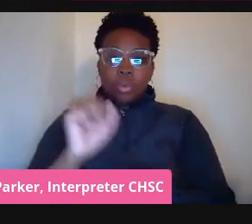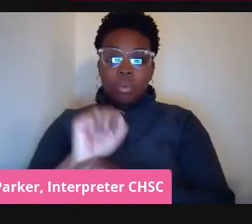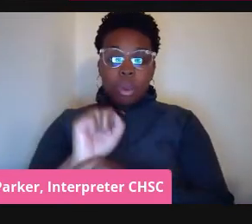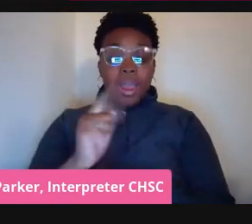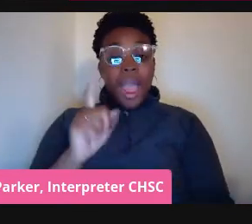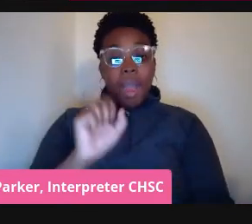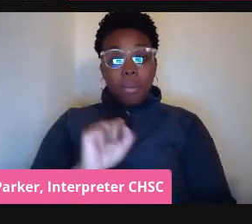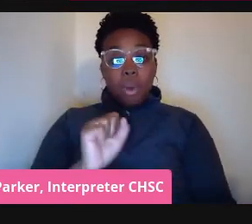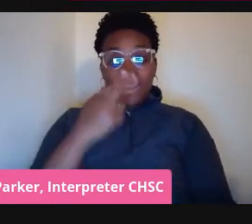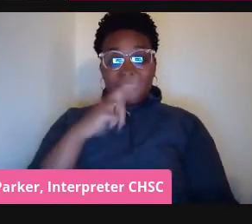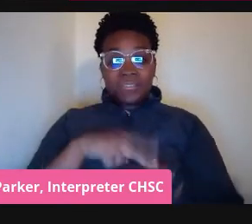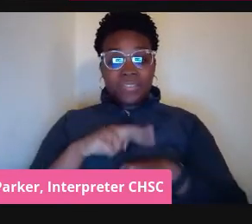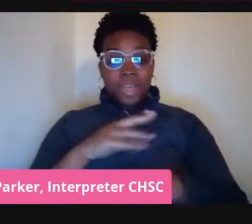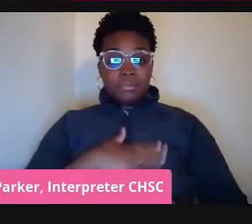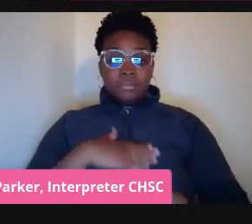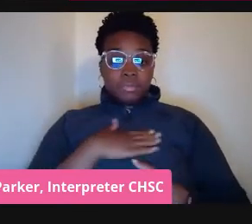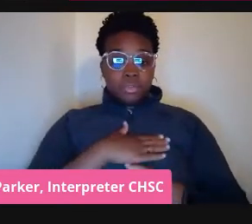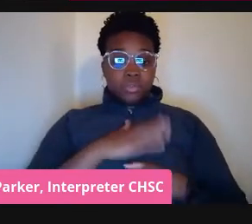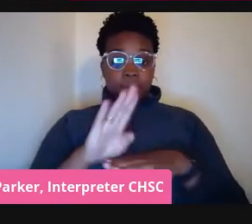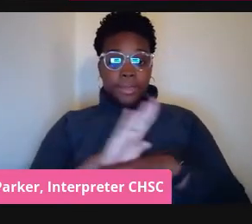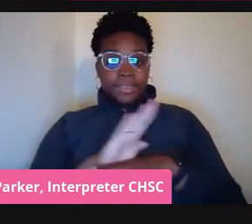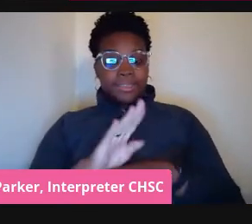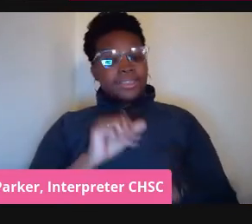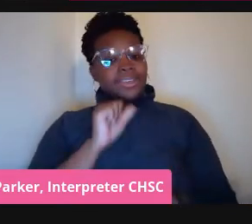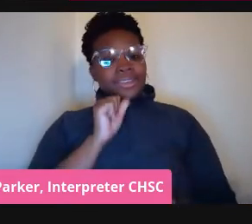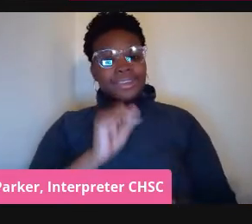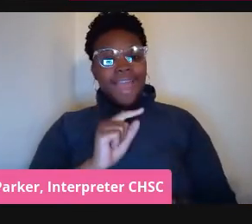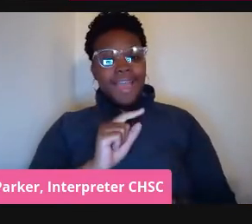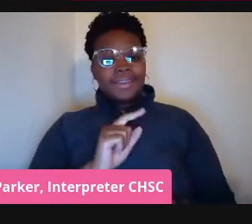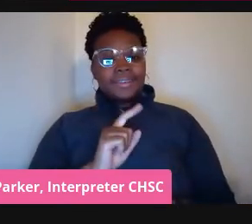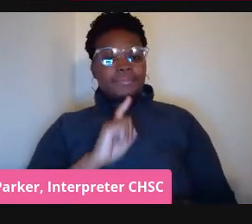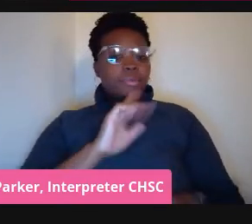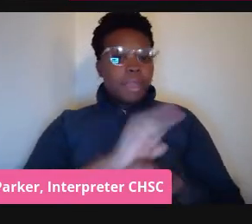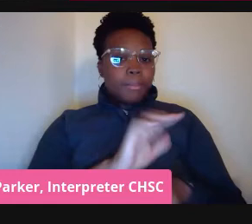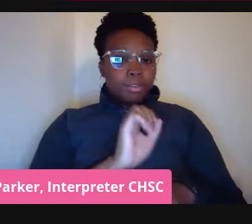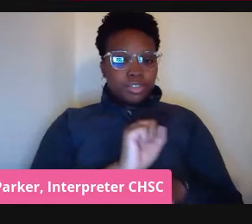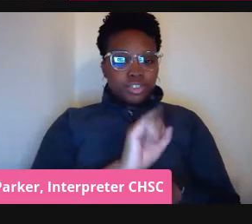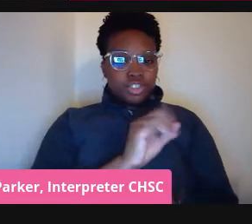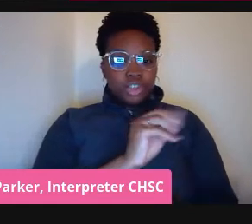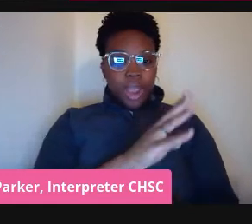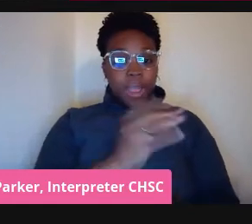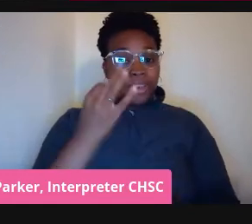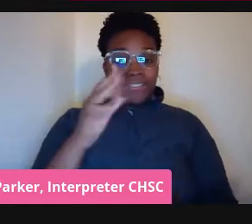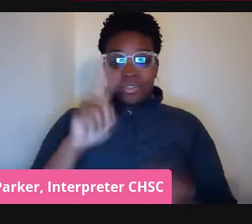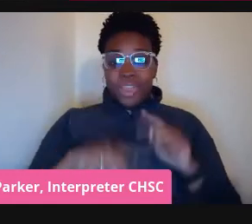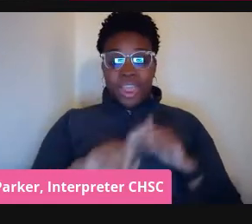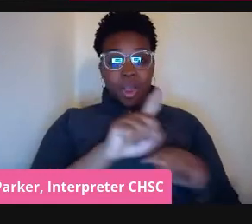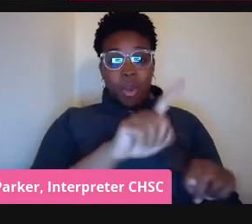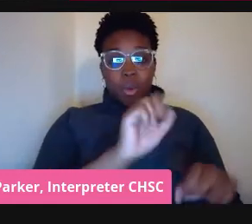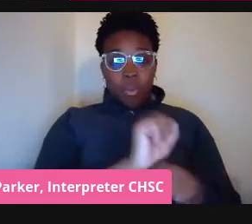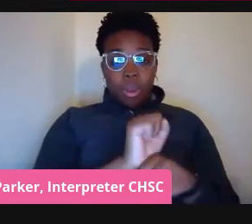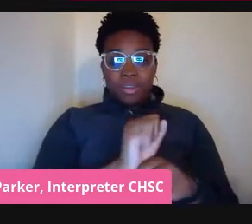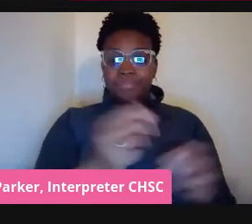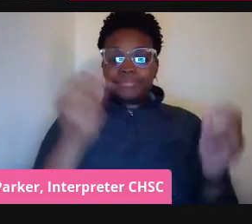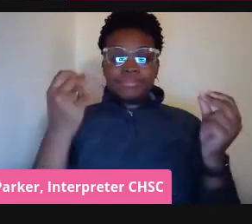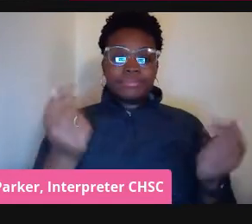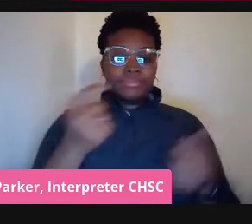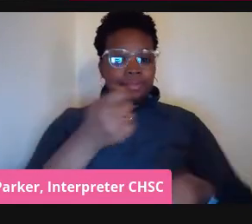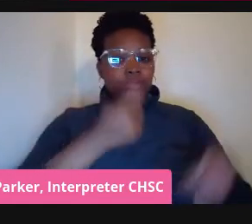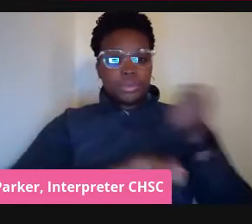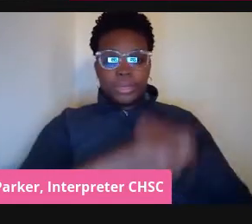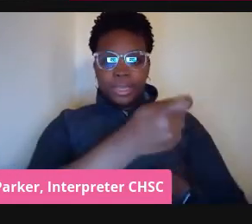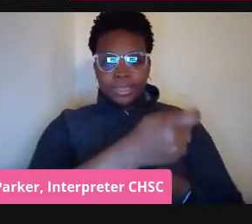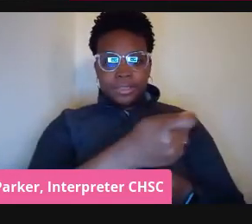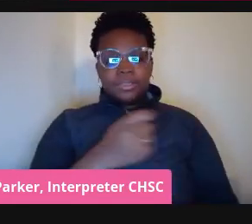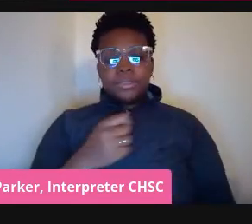entertainment, and that's not a guaranteed job when you're in Hollywood. If you can't go to work, you're pretty much going to be replaced pretty quickly. So I was unable